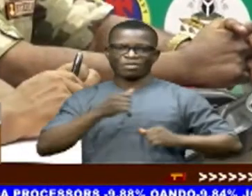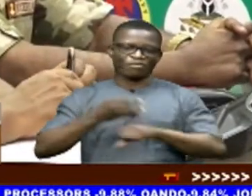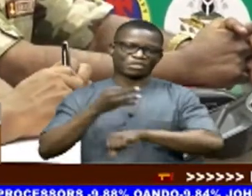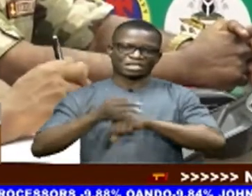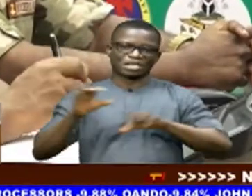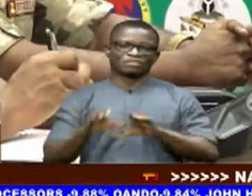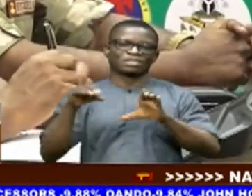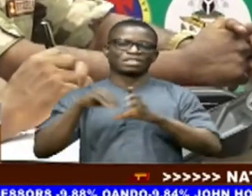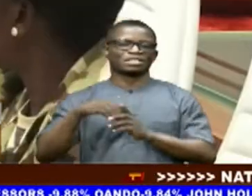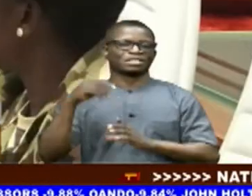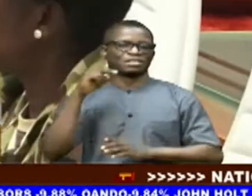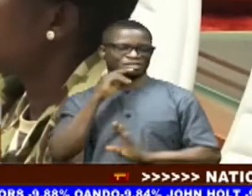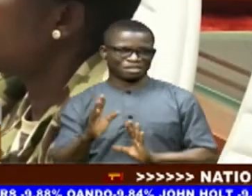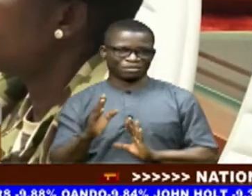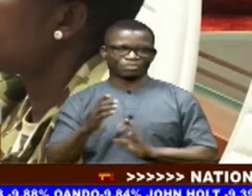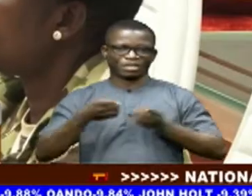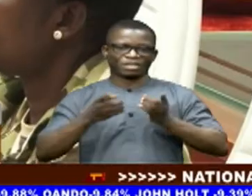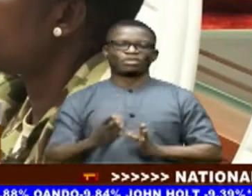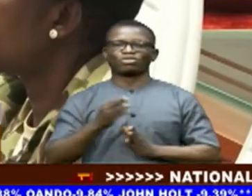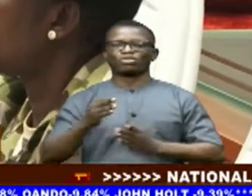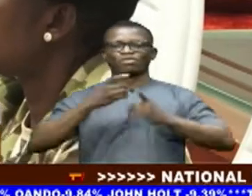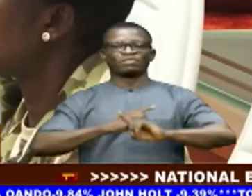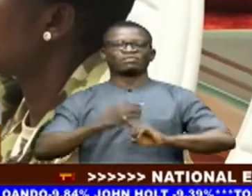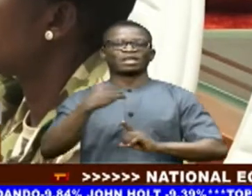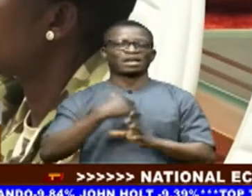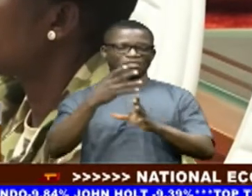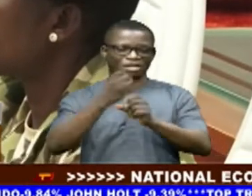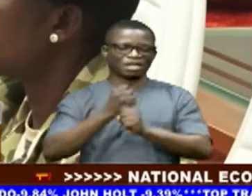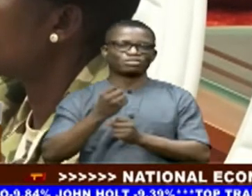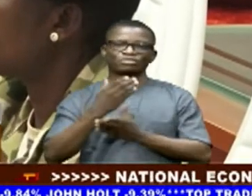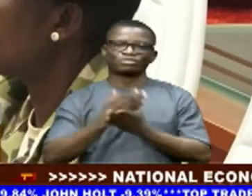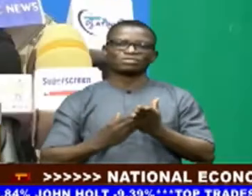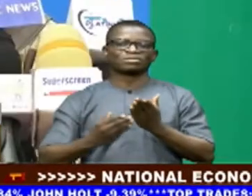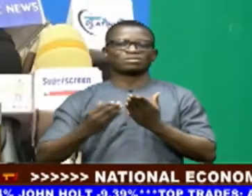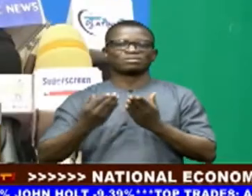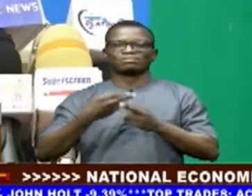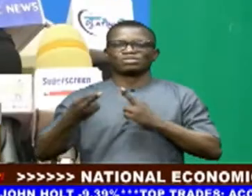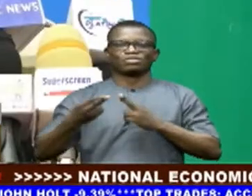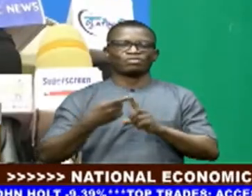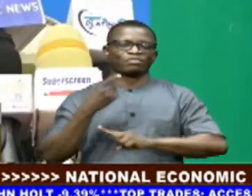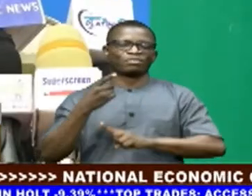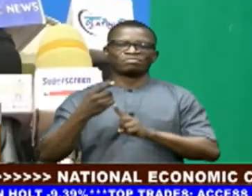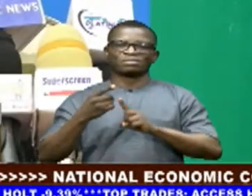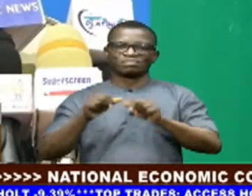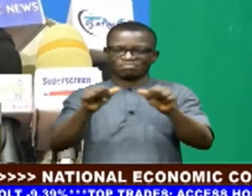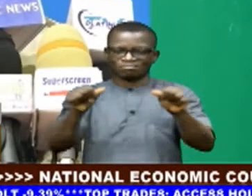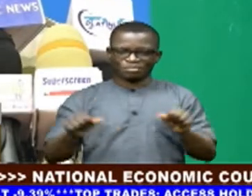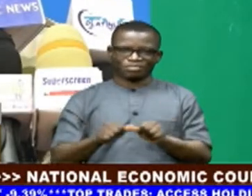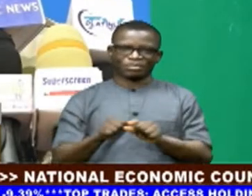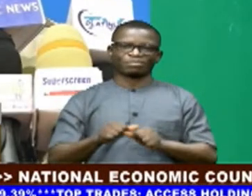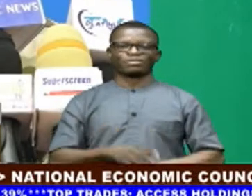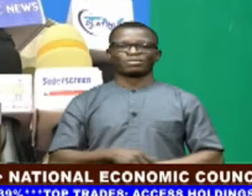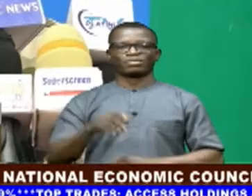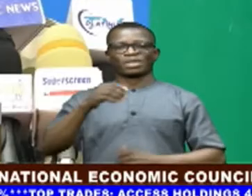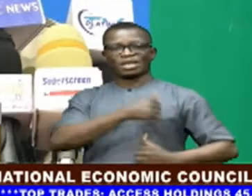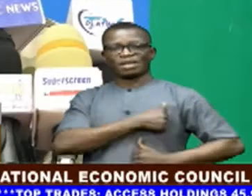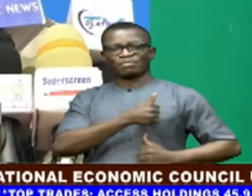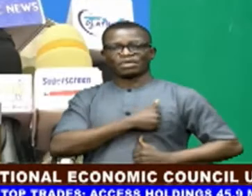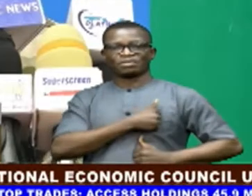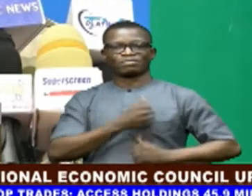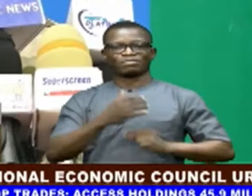and the Director of Defense Media Operations has recorded some breakthroughs across flashpoints. Troops of Operation Top is